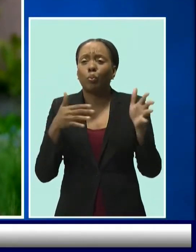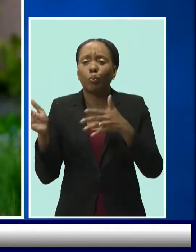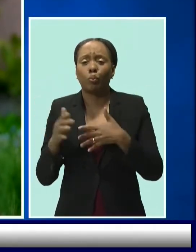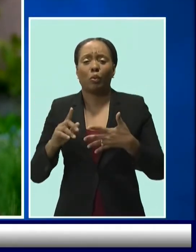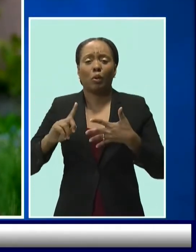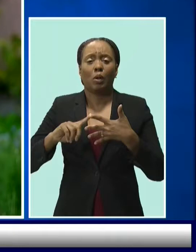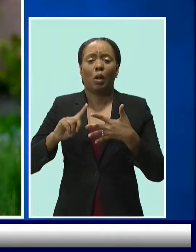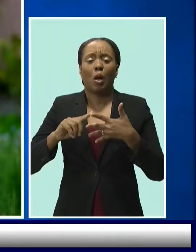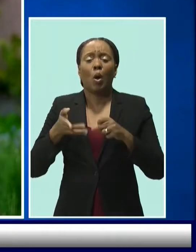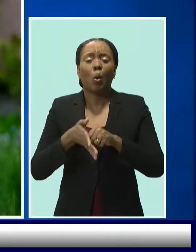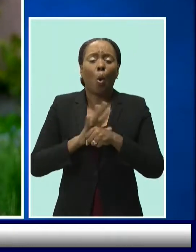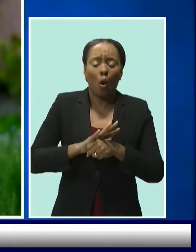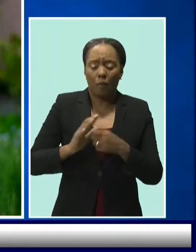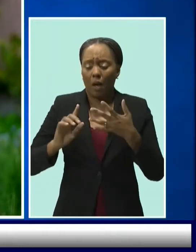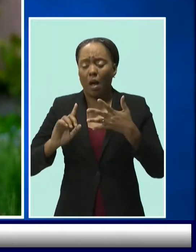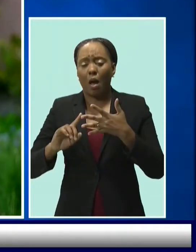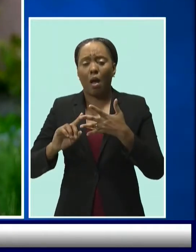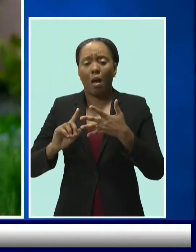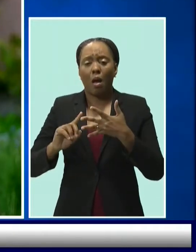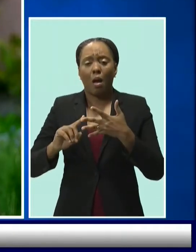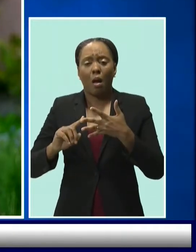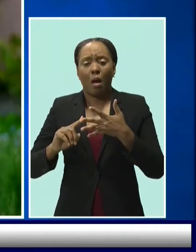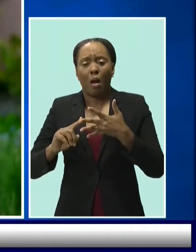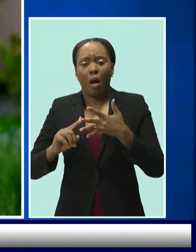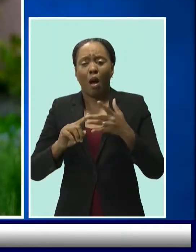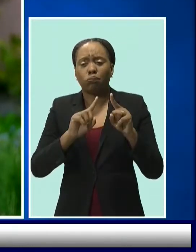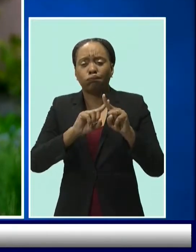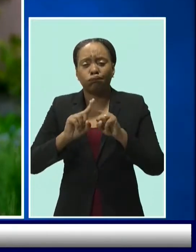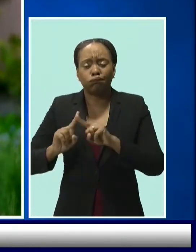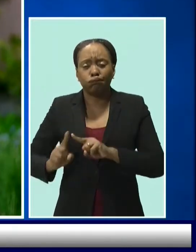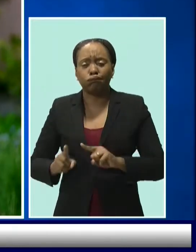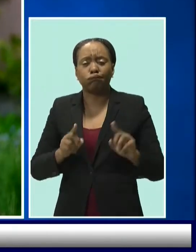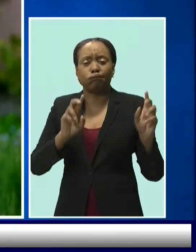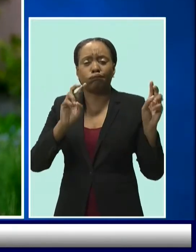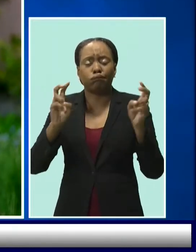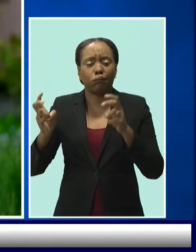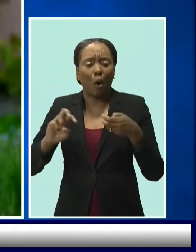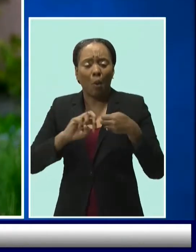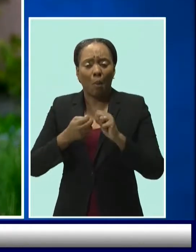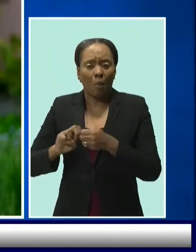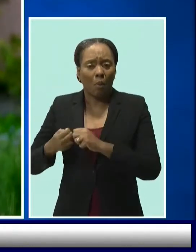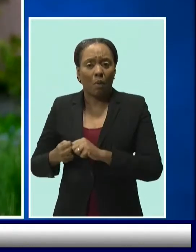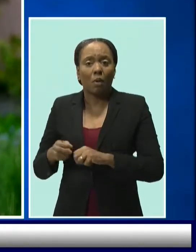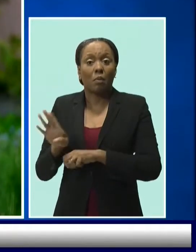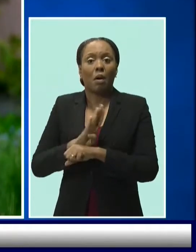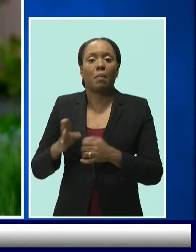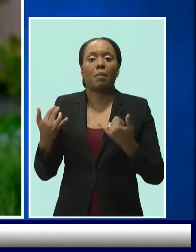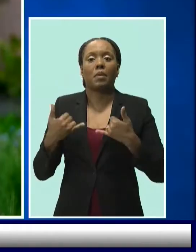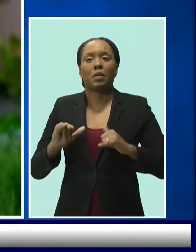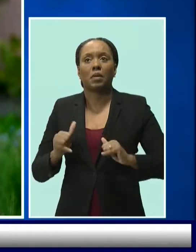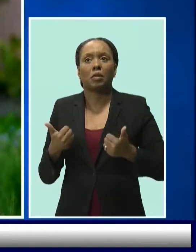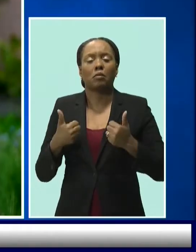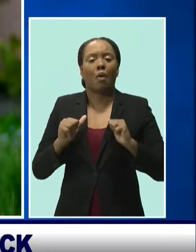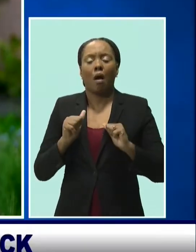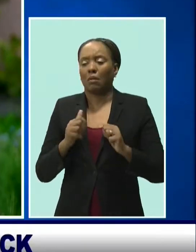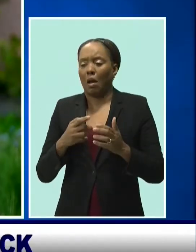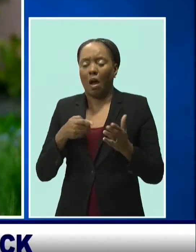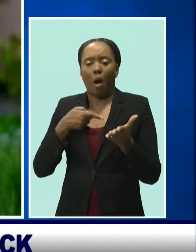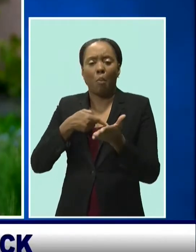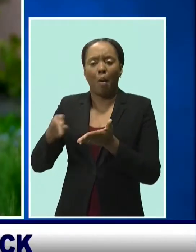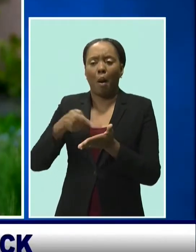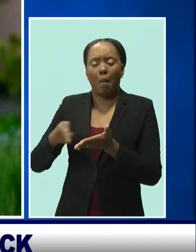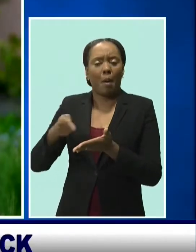hurricane, Barbados continues to make good progress in implementing its economic reform programs. This is according to the